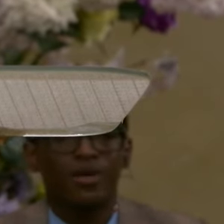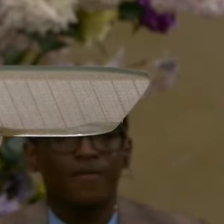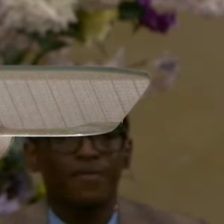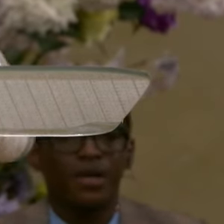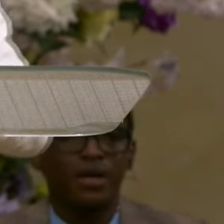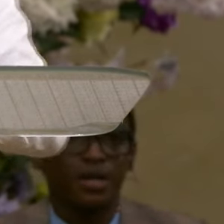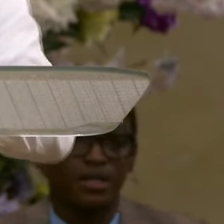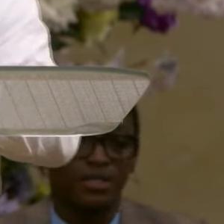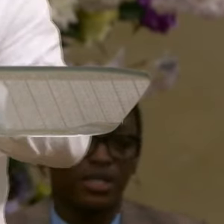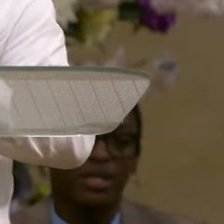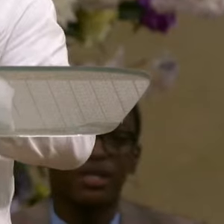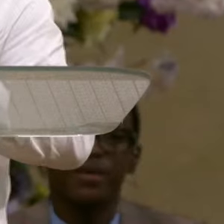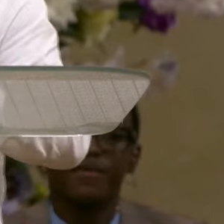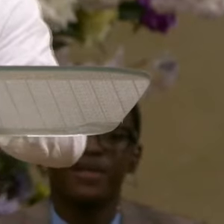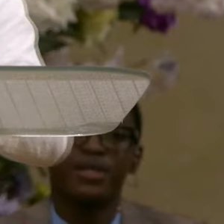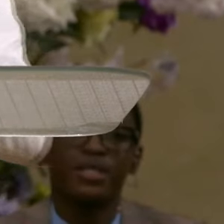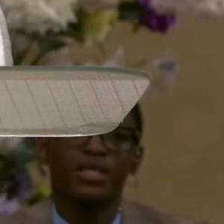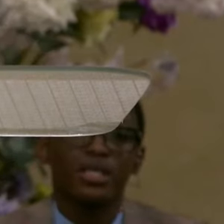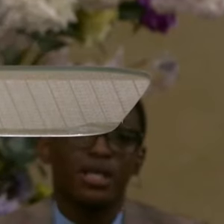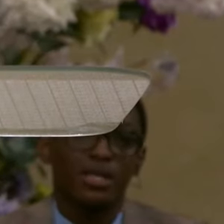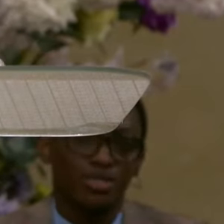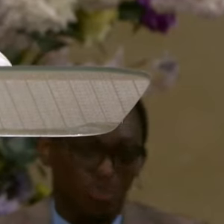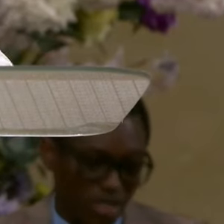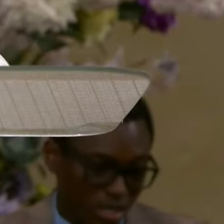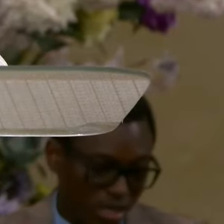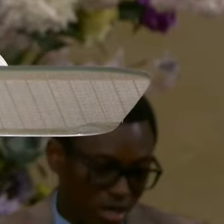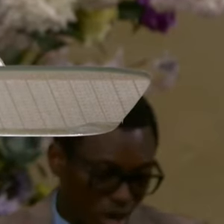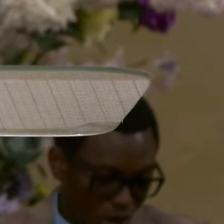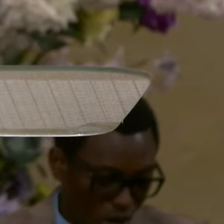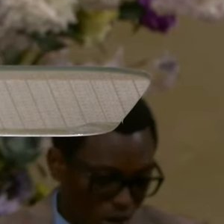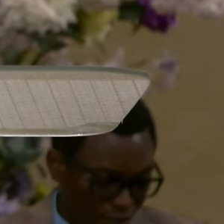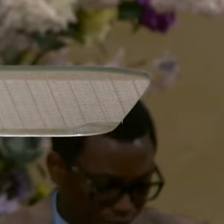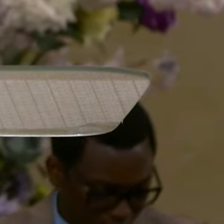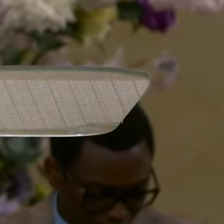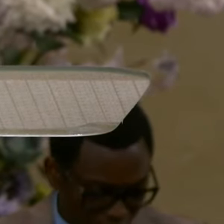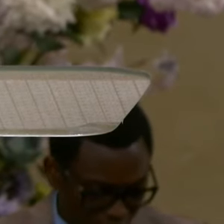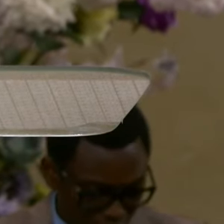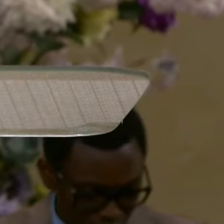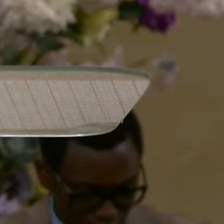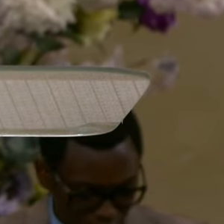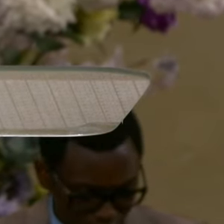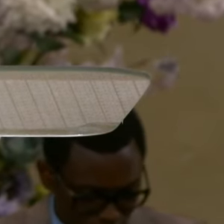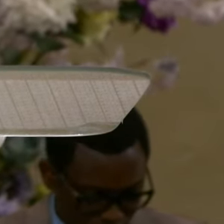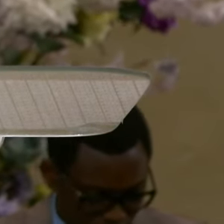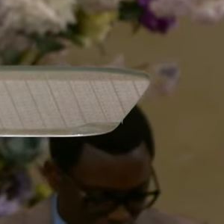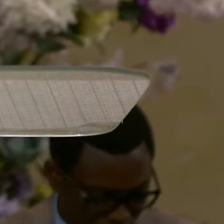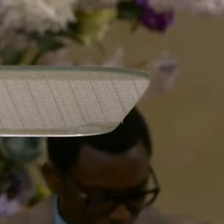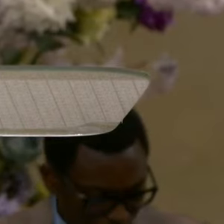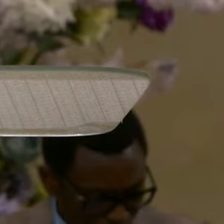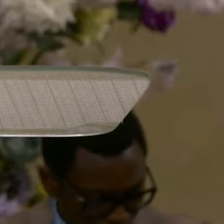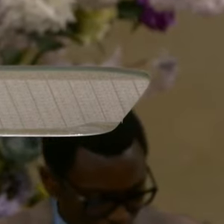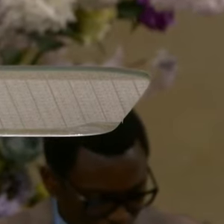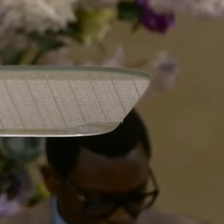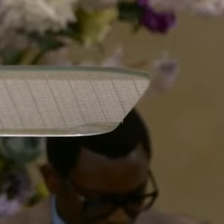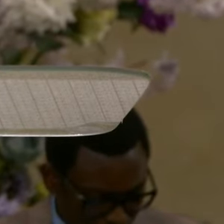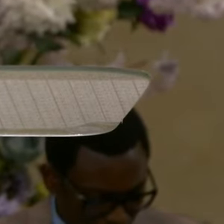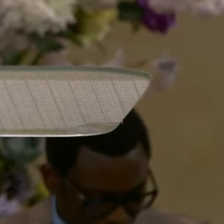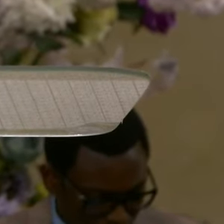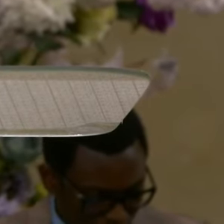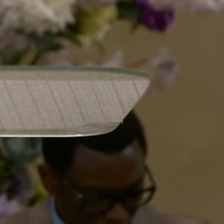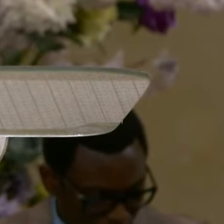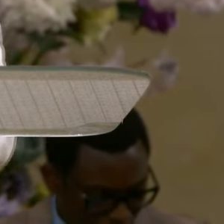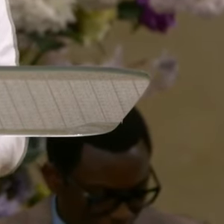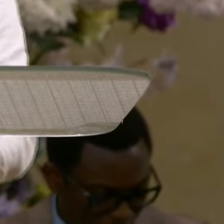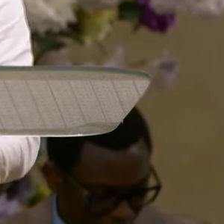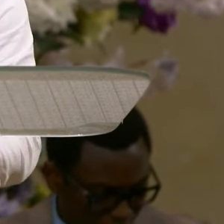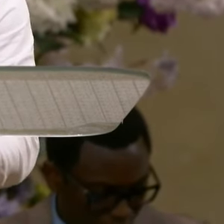sacrifices of thanksgiving, as we offer unto thee